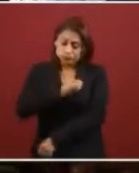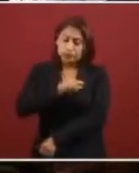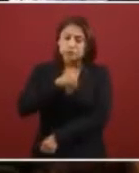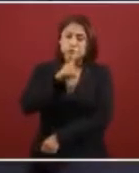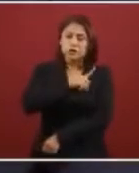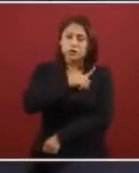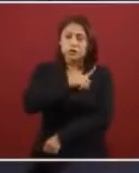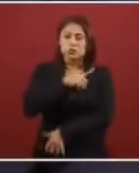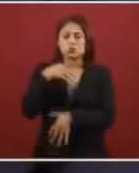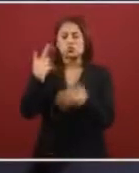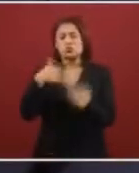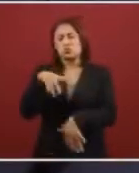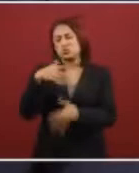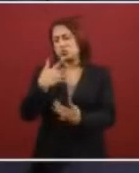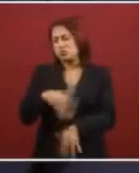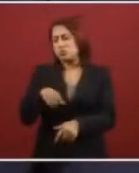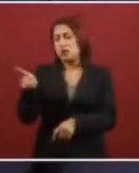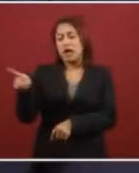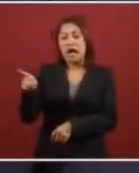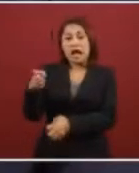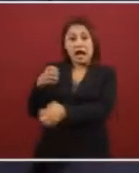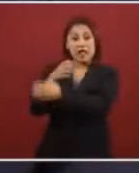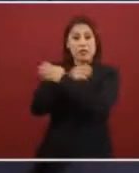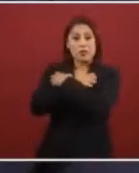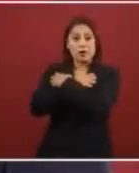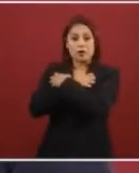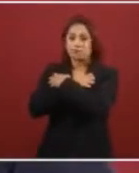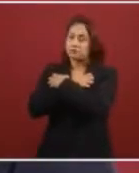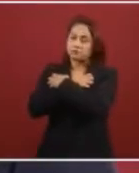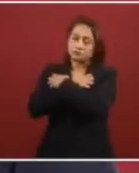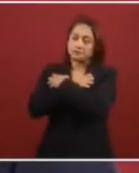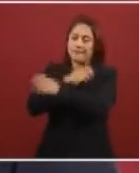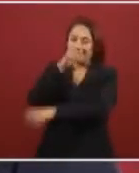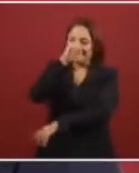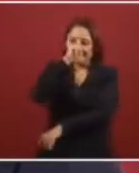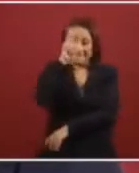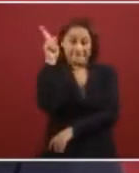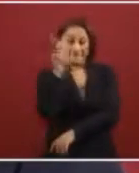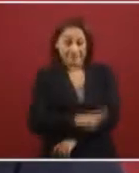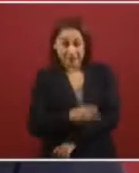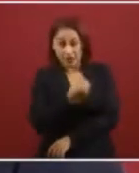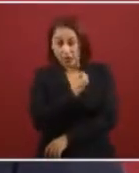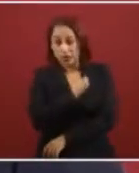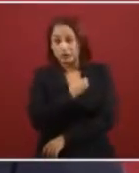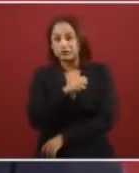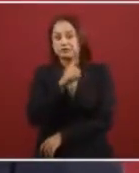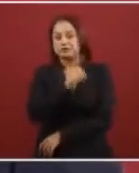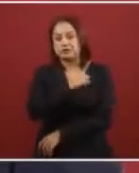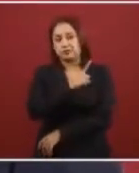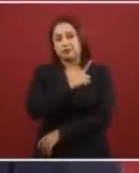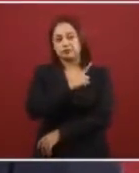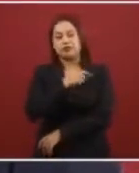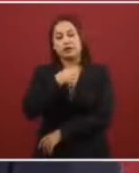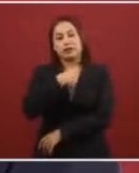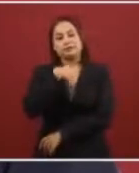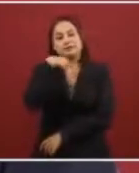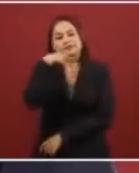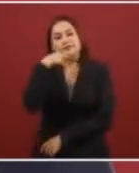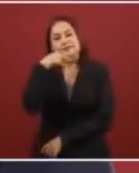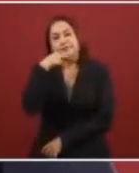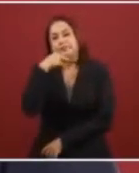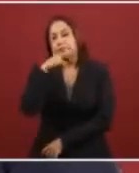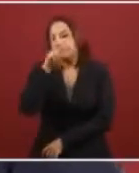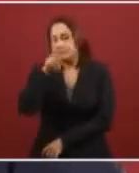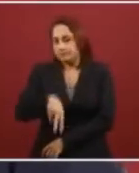attention educativo. Medical is worse than the educational eso, and es that's pretty bad in a